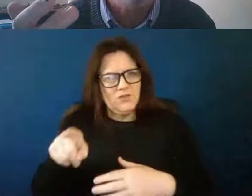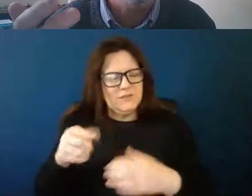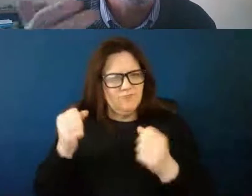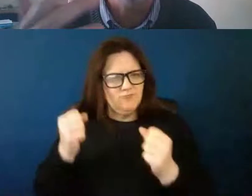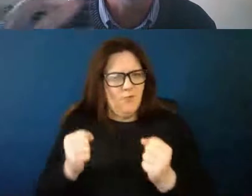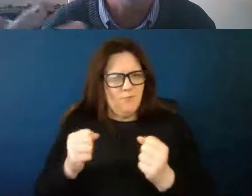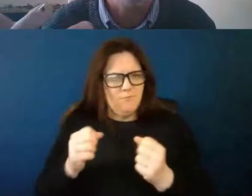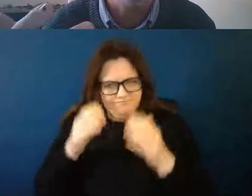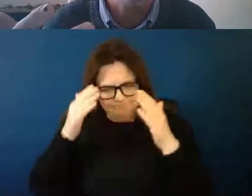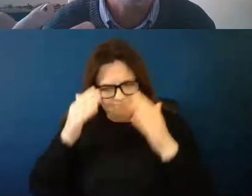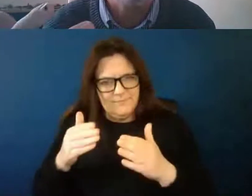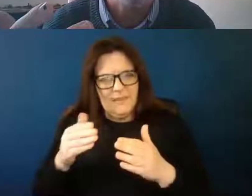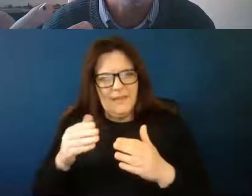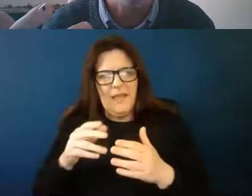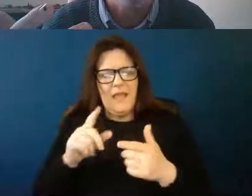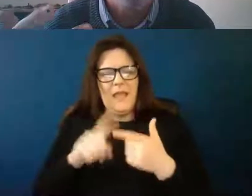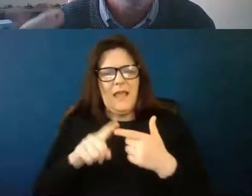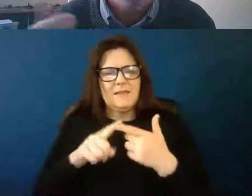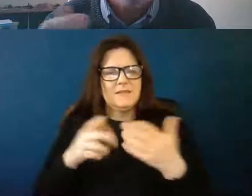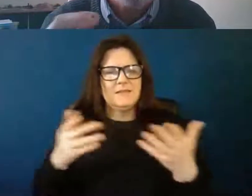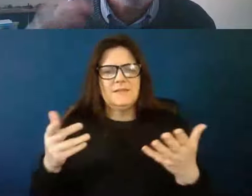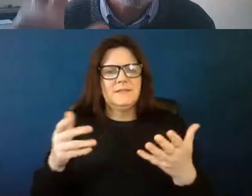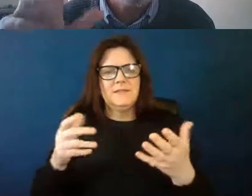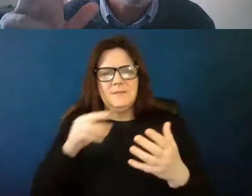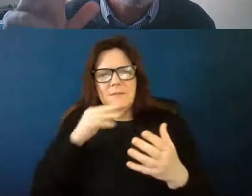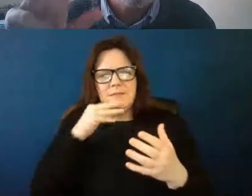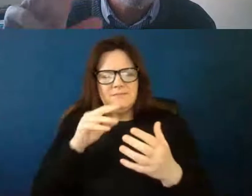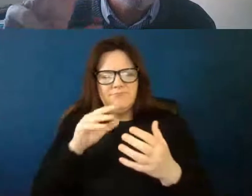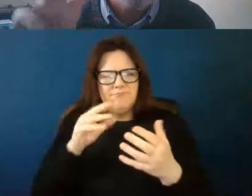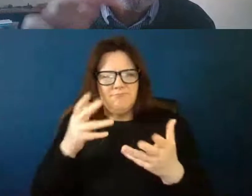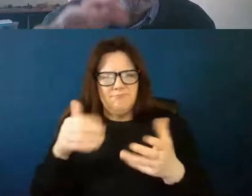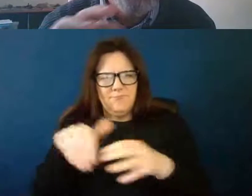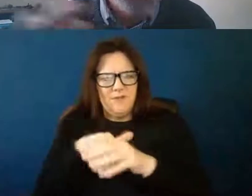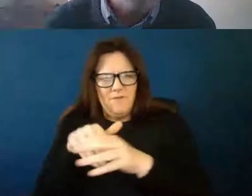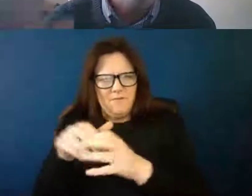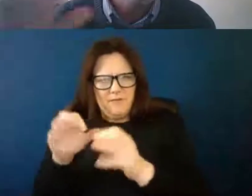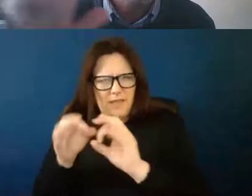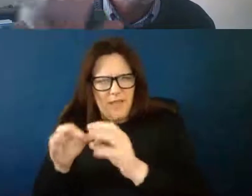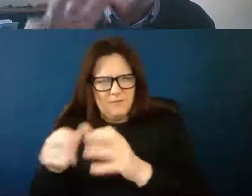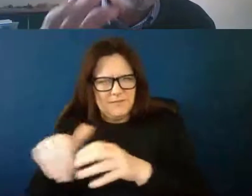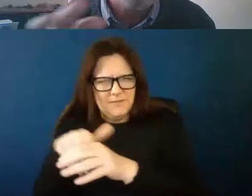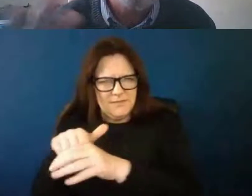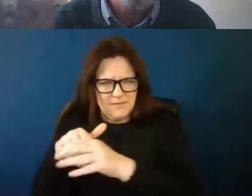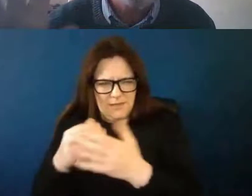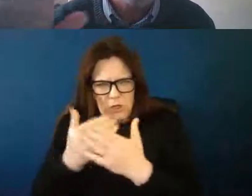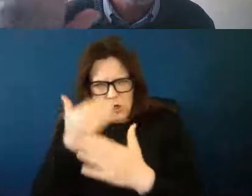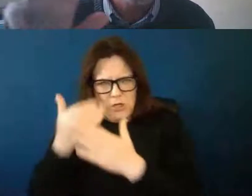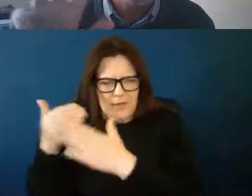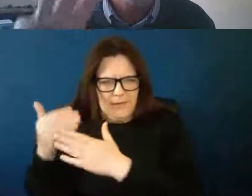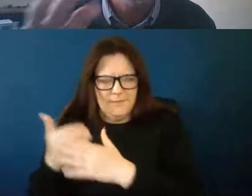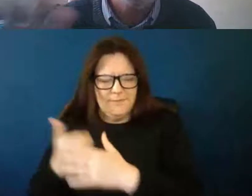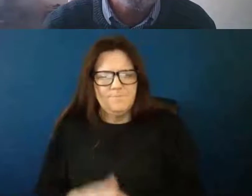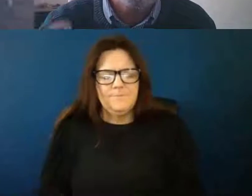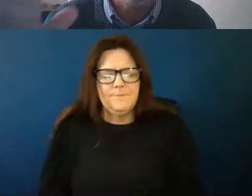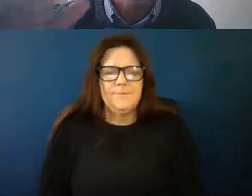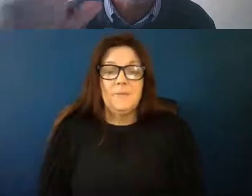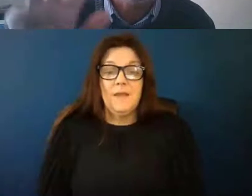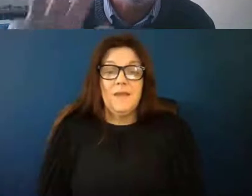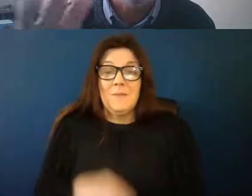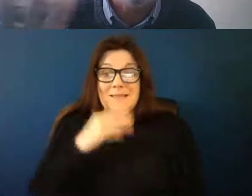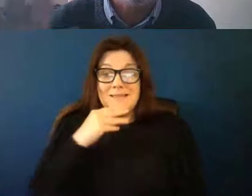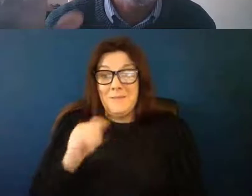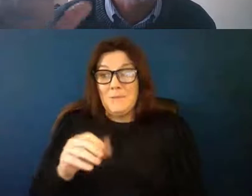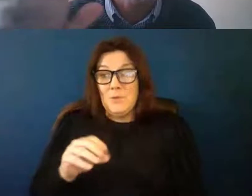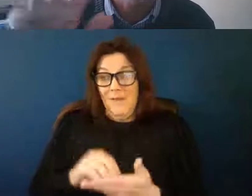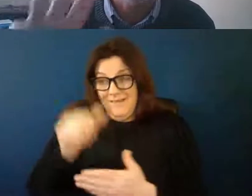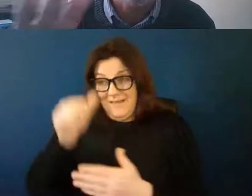and gamification, for example. So I think it might emerge that you have a particular specialism.